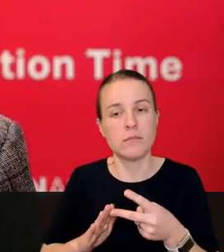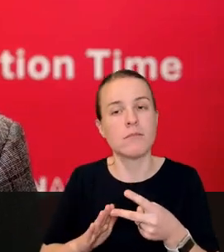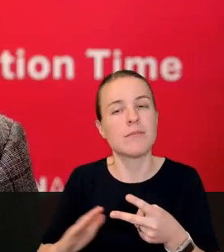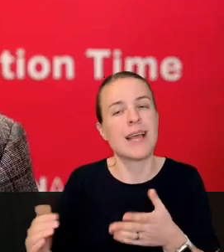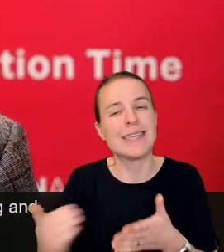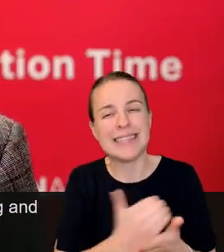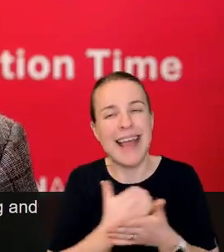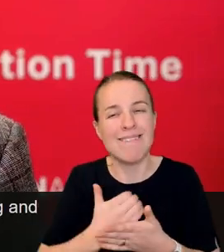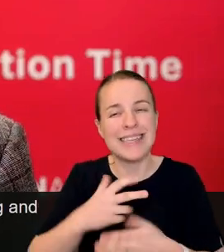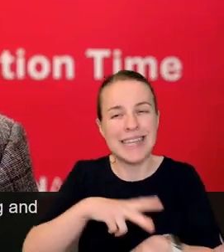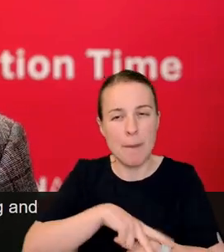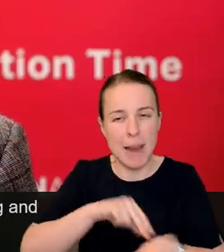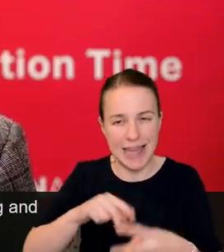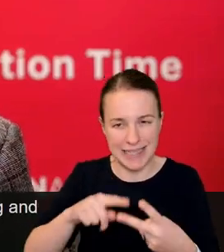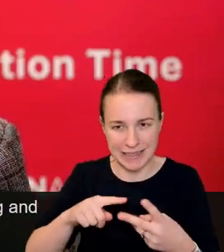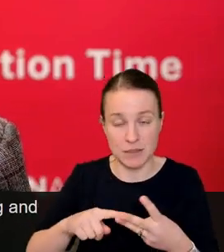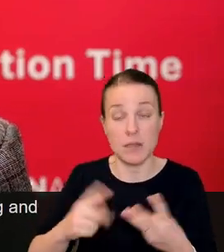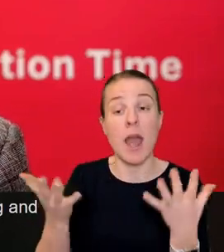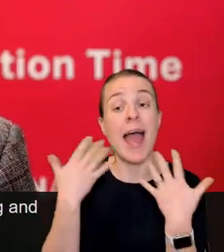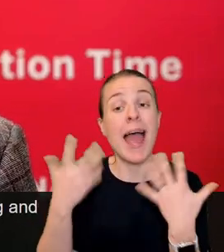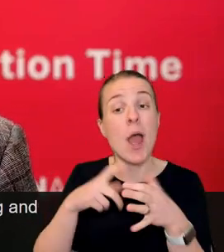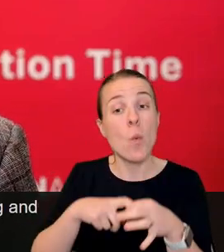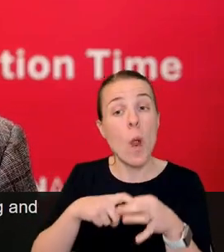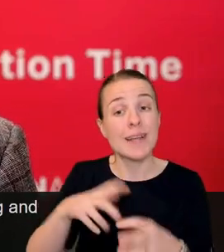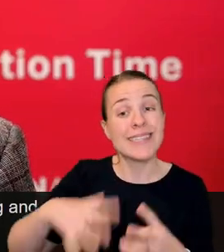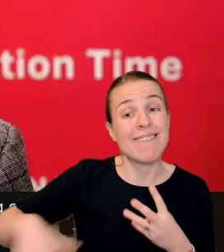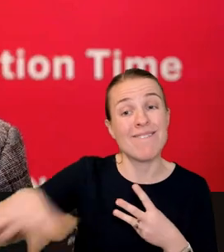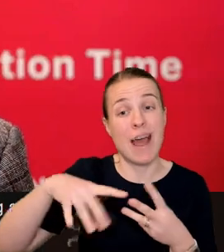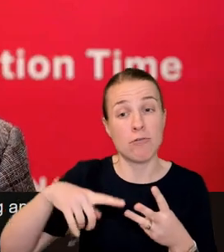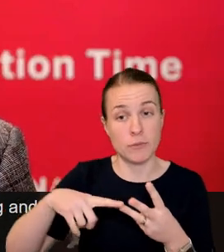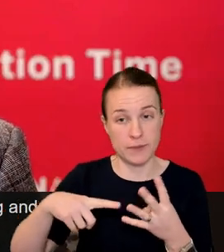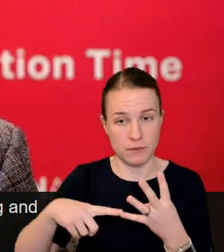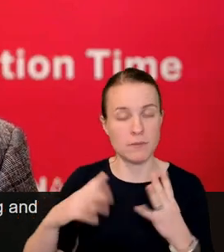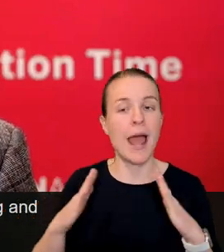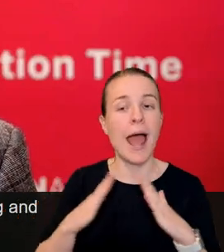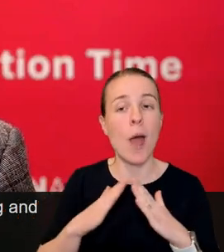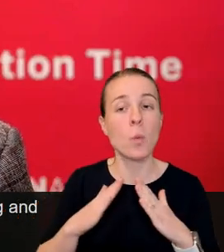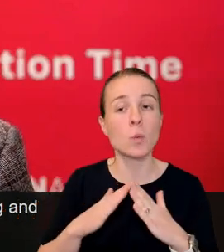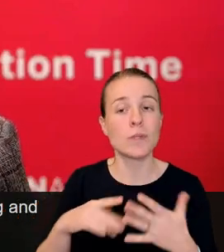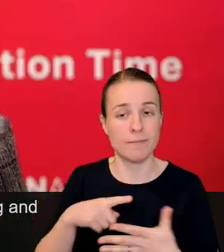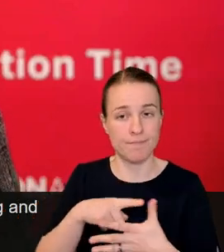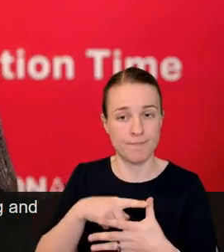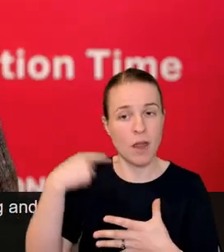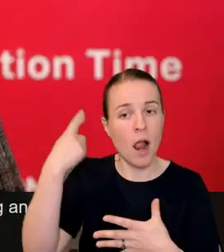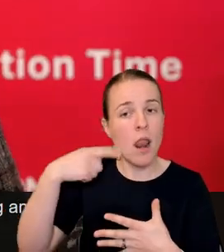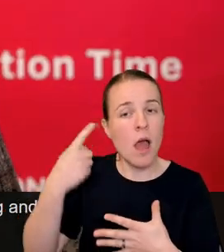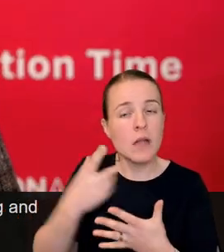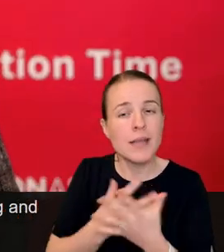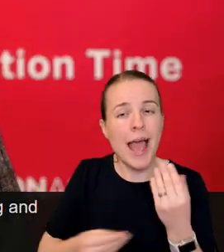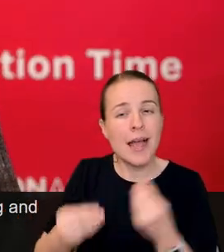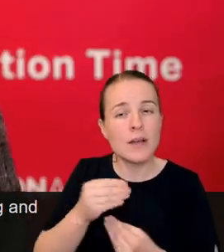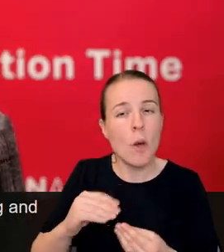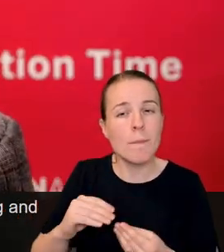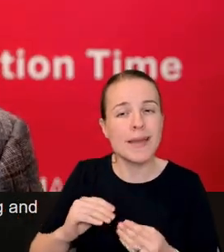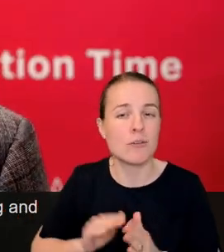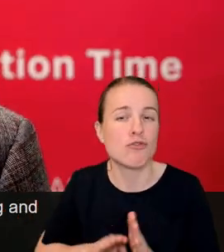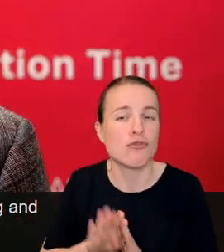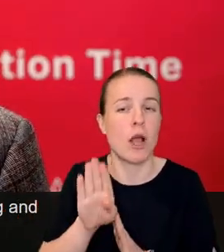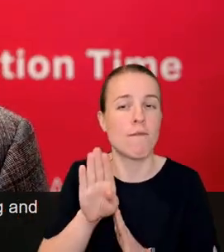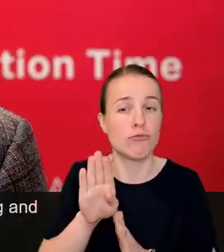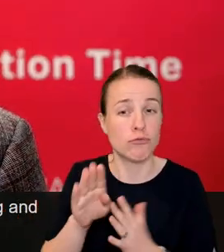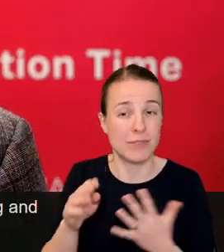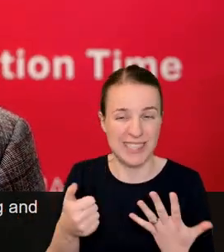air quality and the environment, housing, London's economic recovery, and finally, anything else